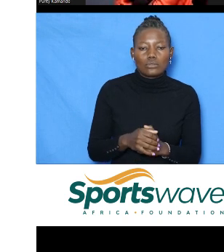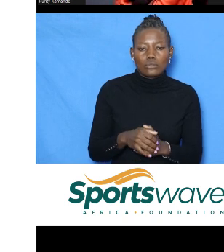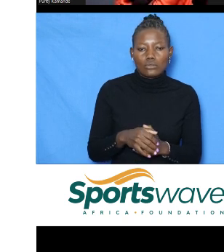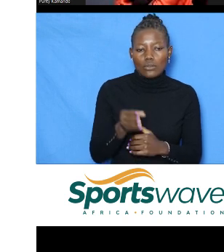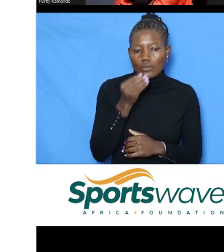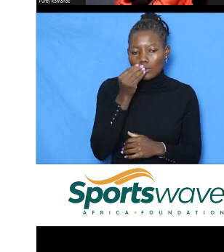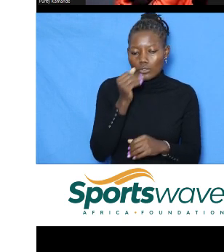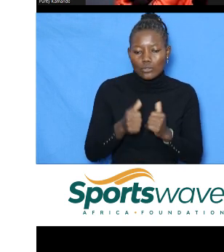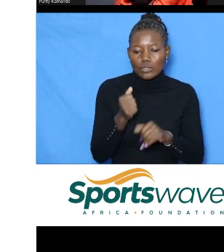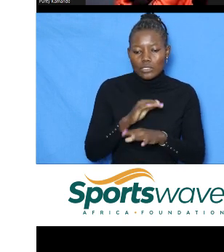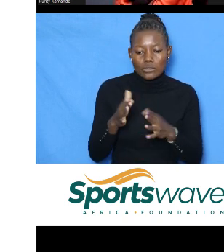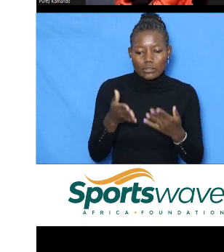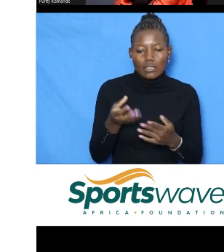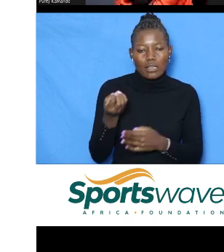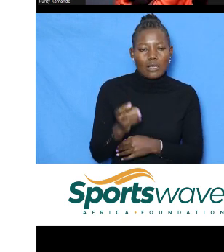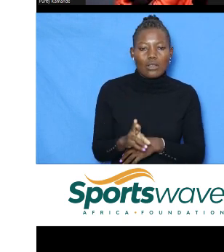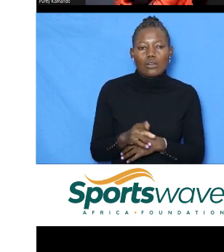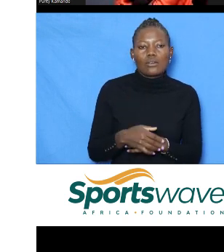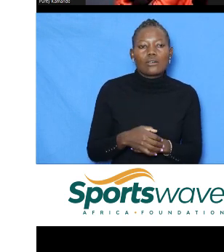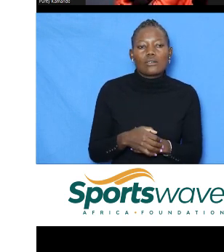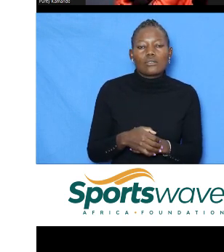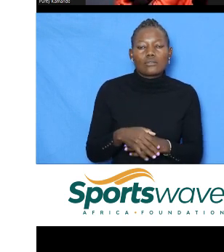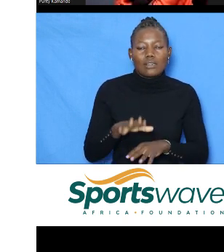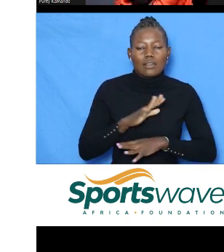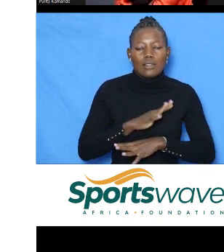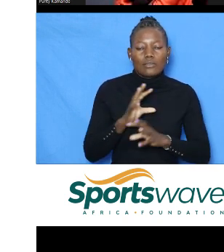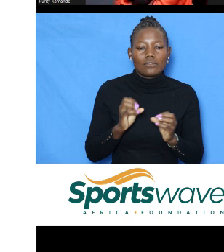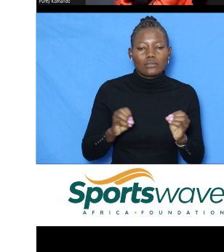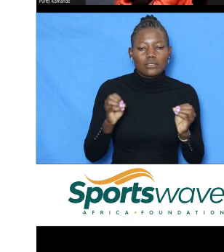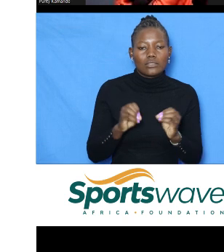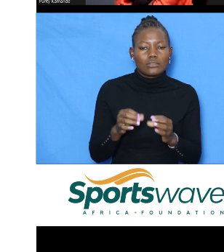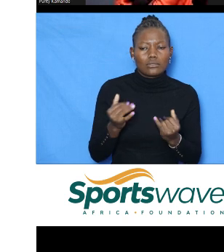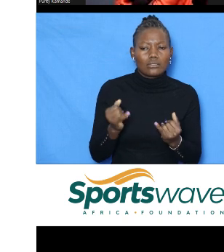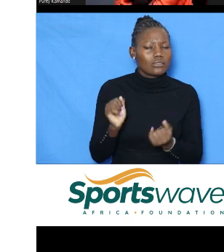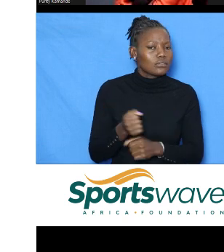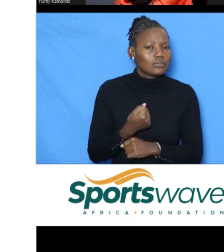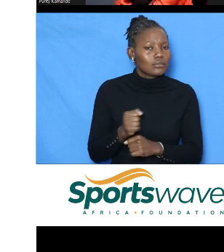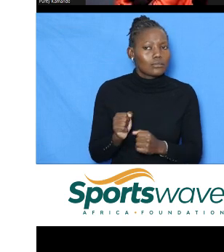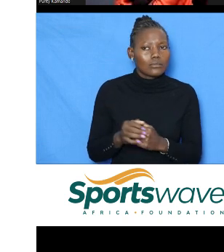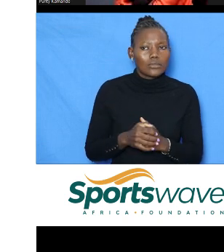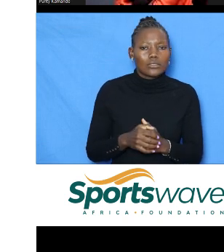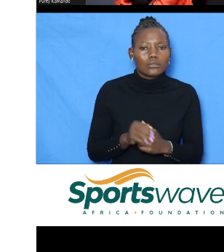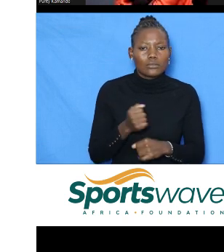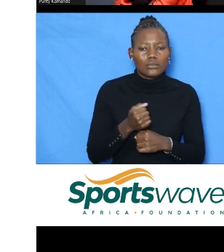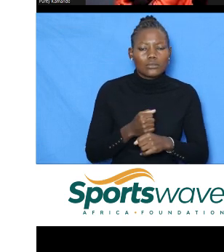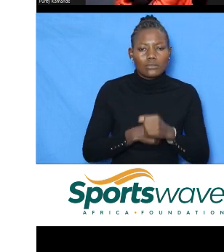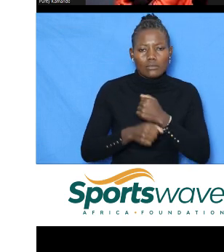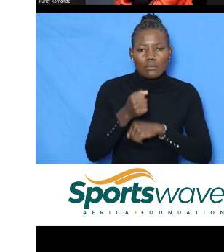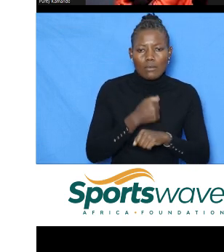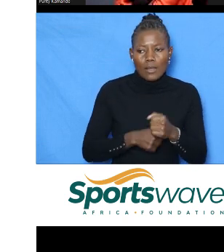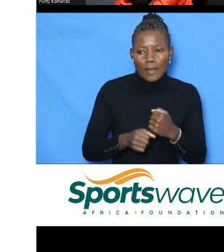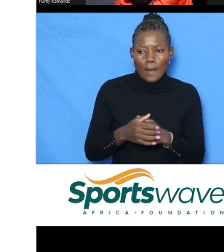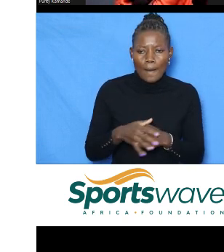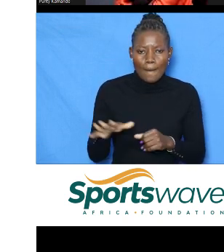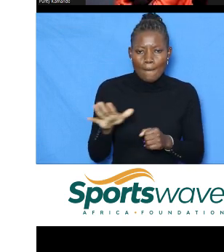is not there or turning to stores which are not adequate. So you will find that they cannot go through an activity